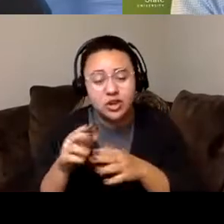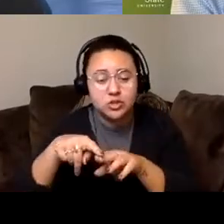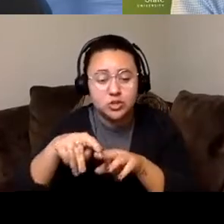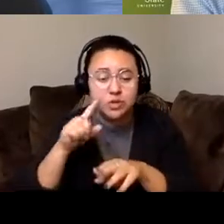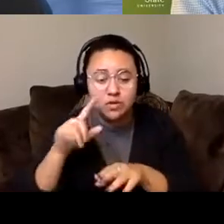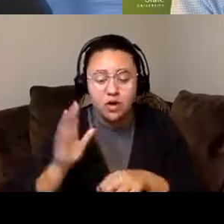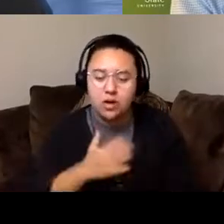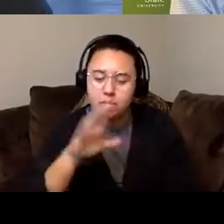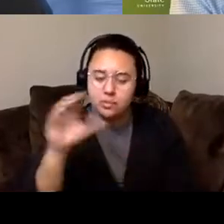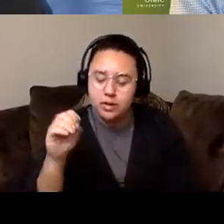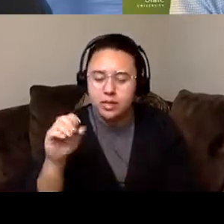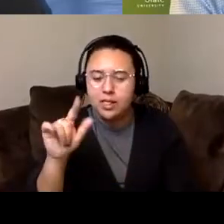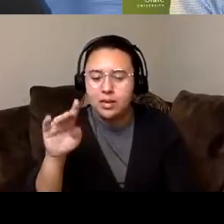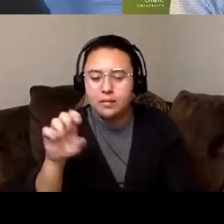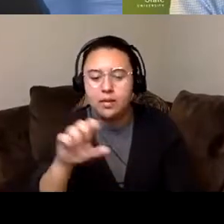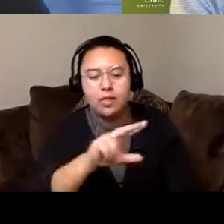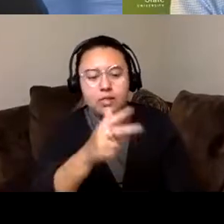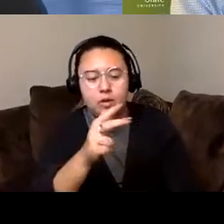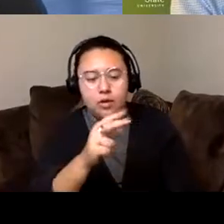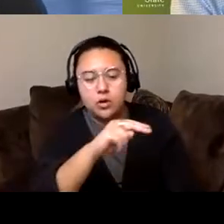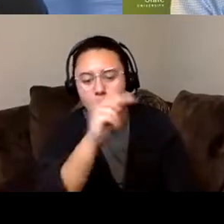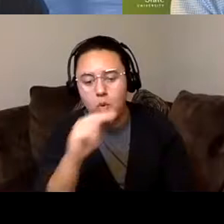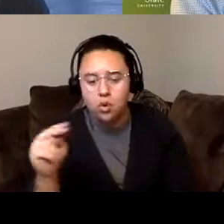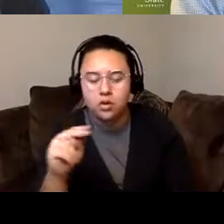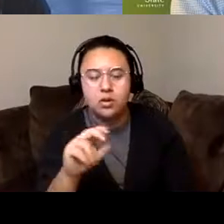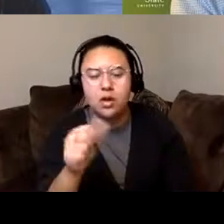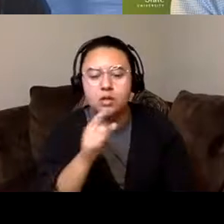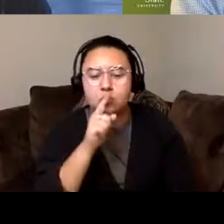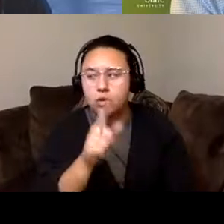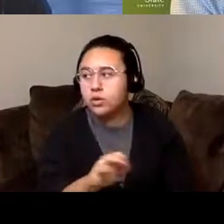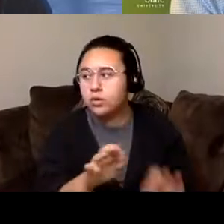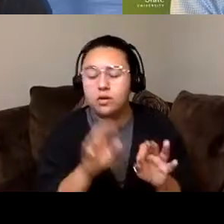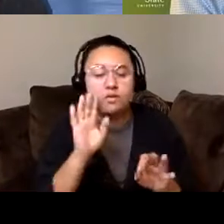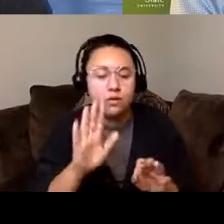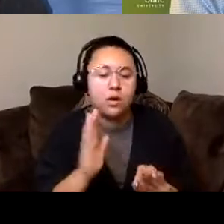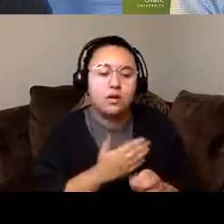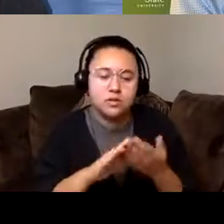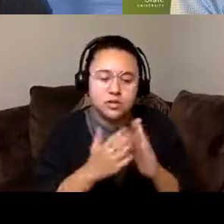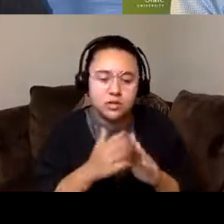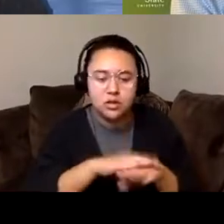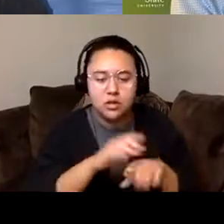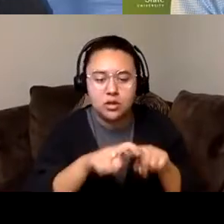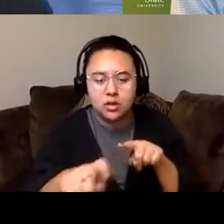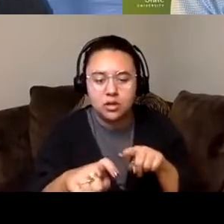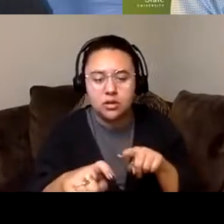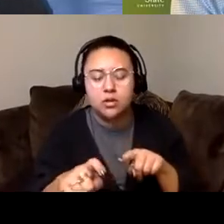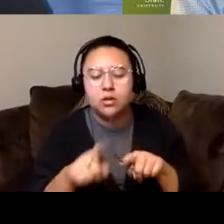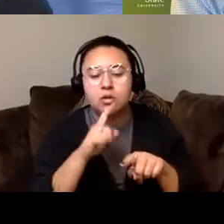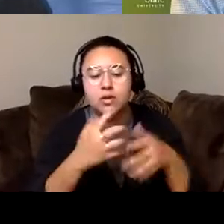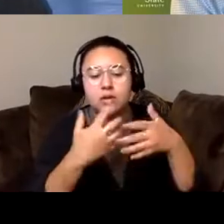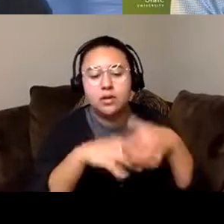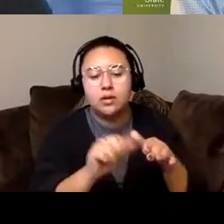example. And the third is within Norway, and this is probably more critical too for a lot of the cities that are on this call, is integrated application